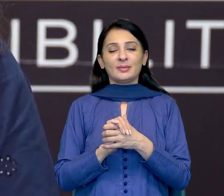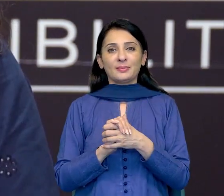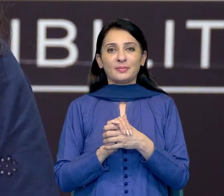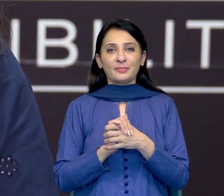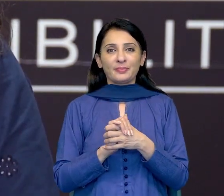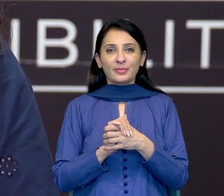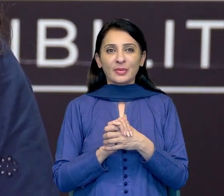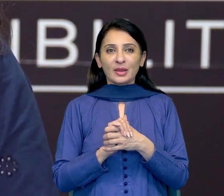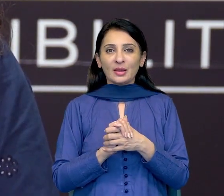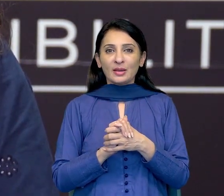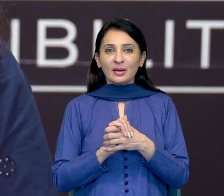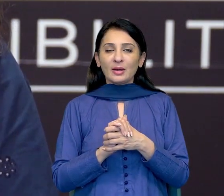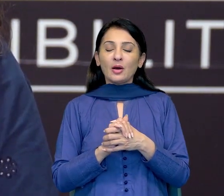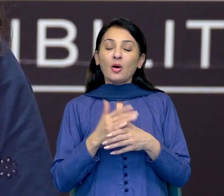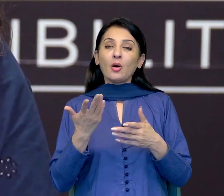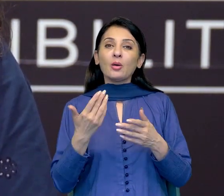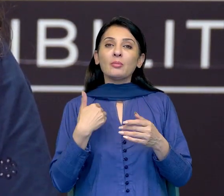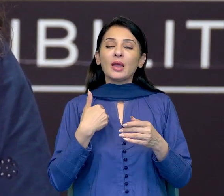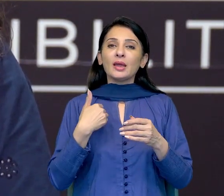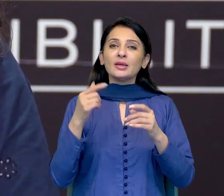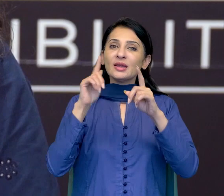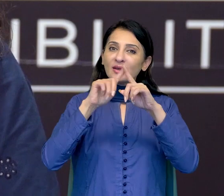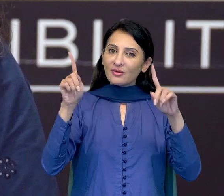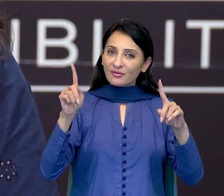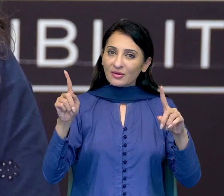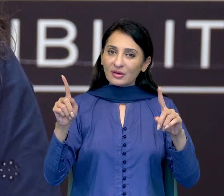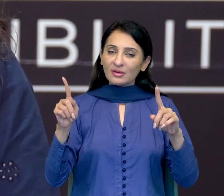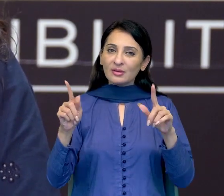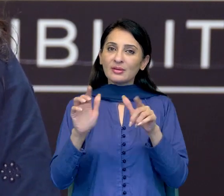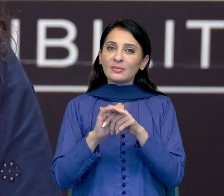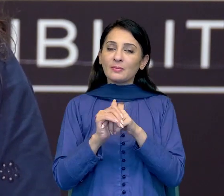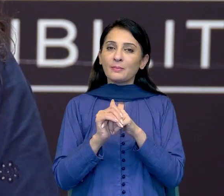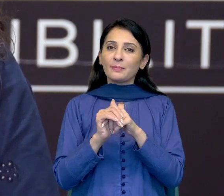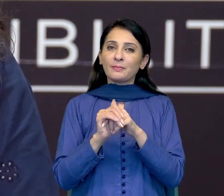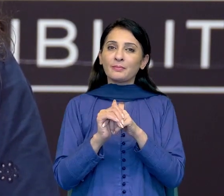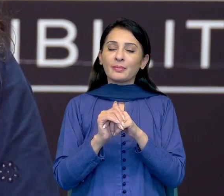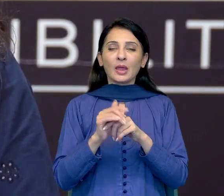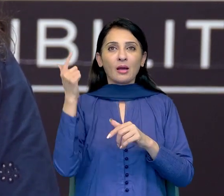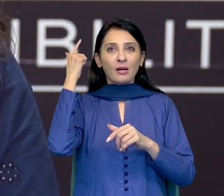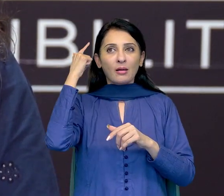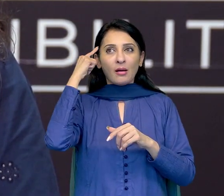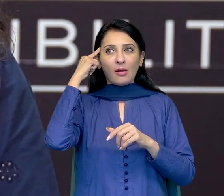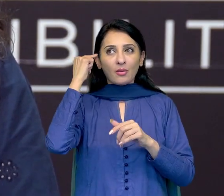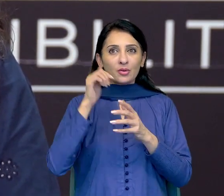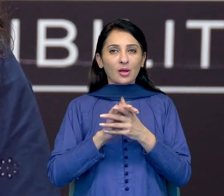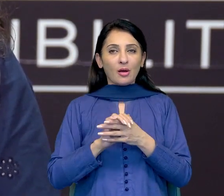So, and this took me to different